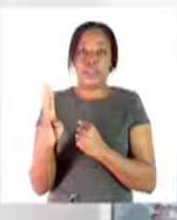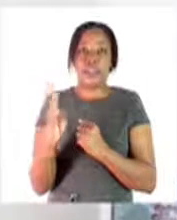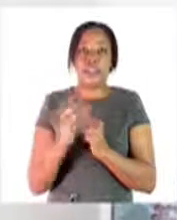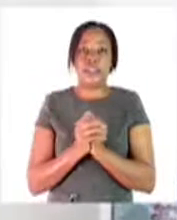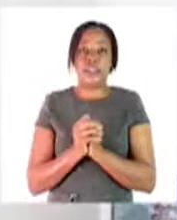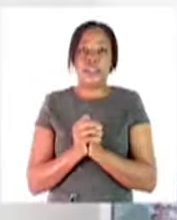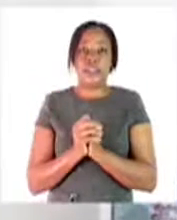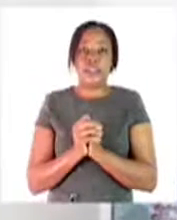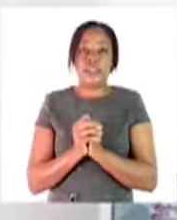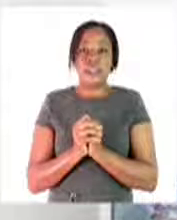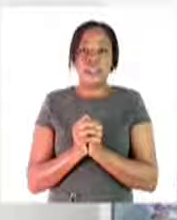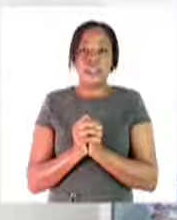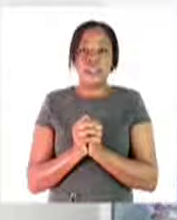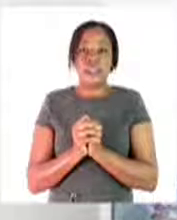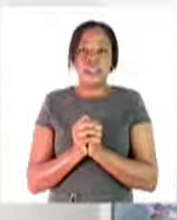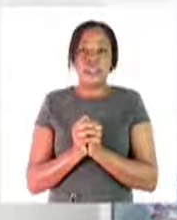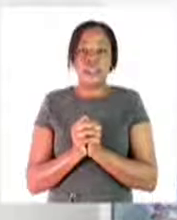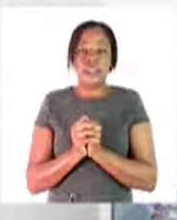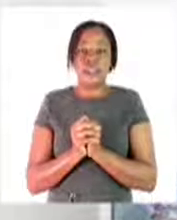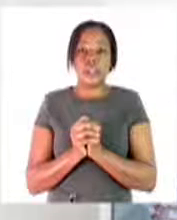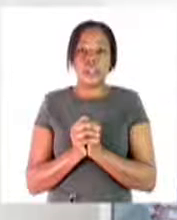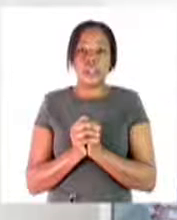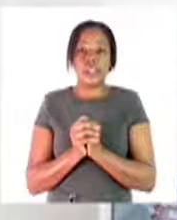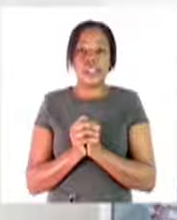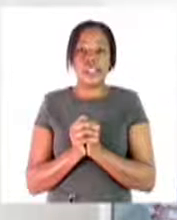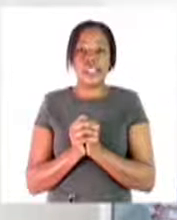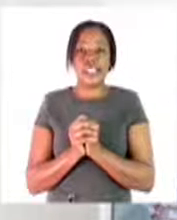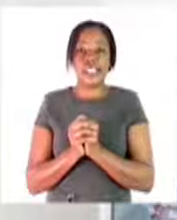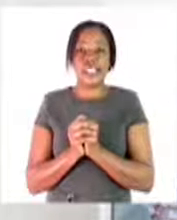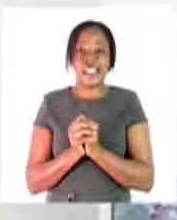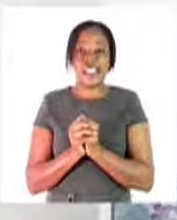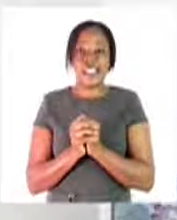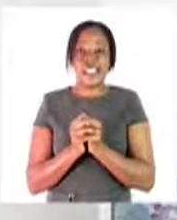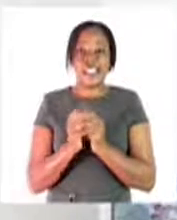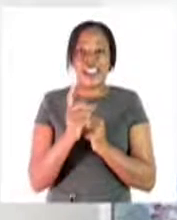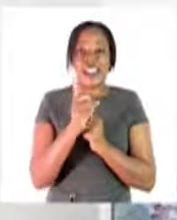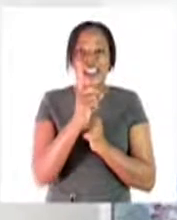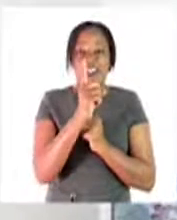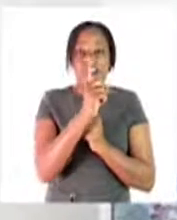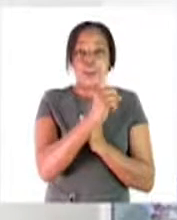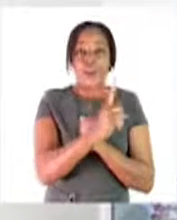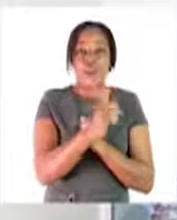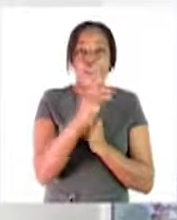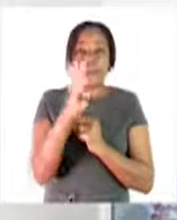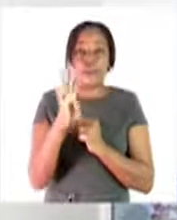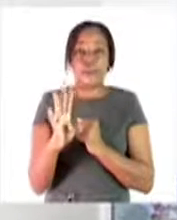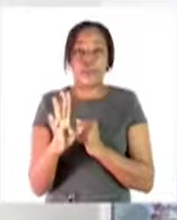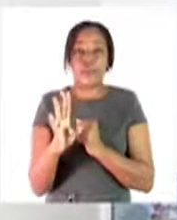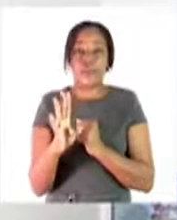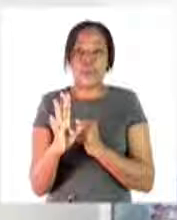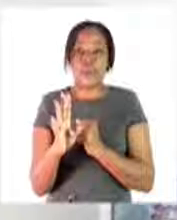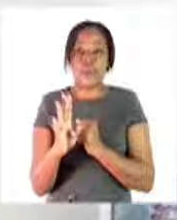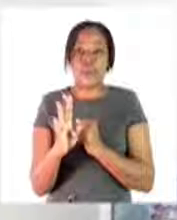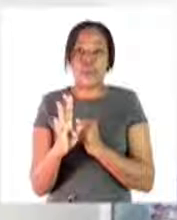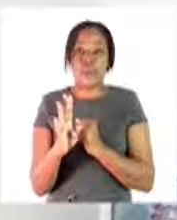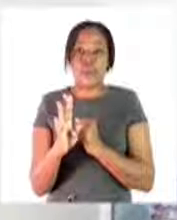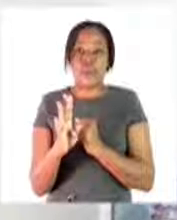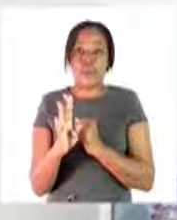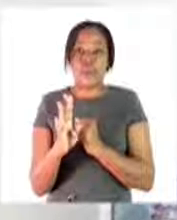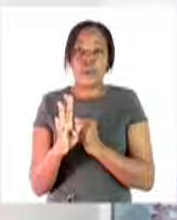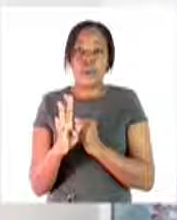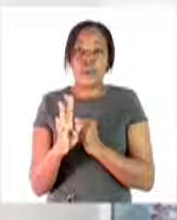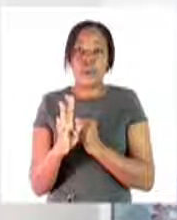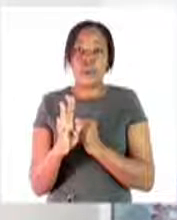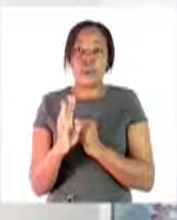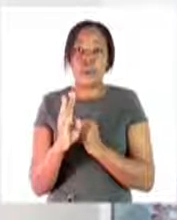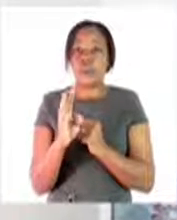14. Now my answer is 14. Do I write 14, all of it like that? What did we learn?